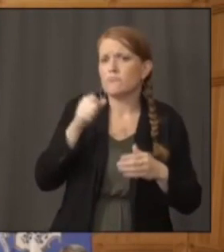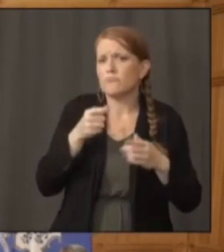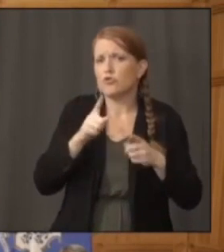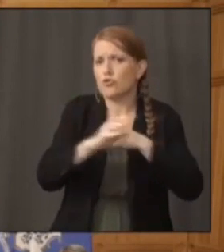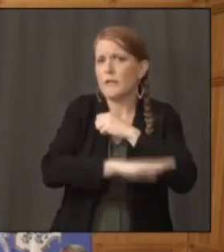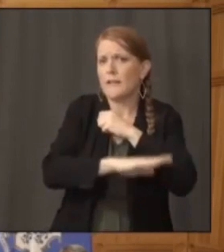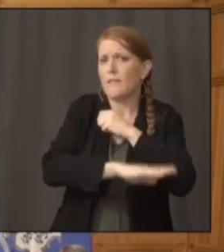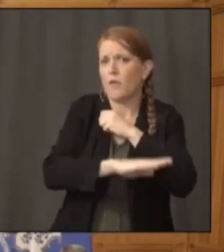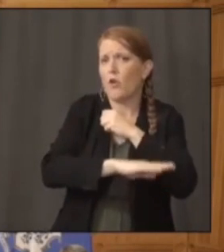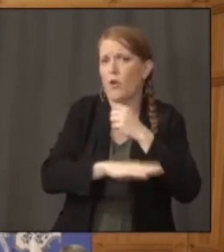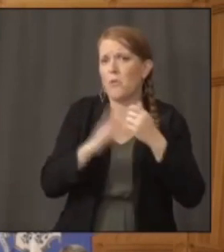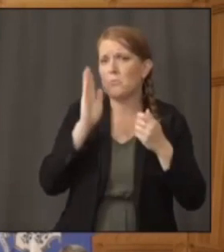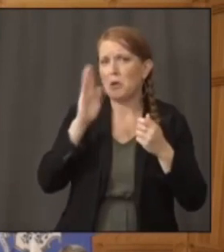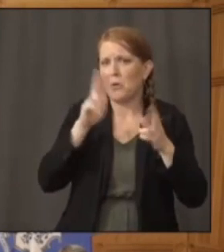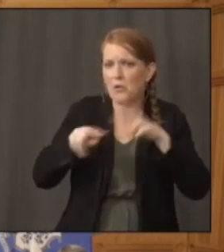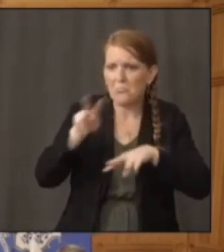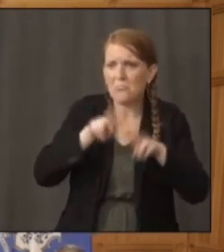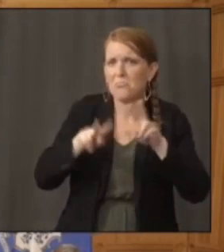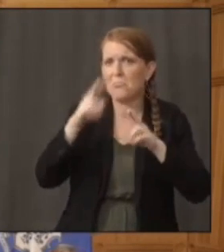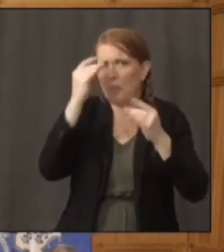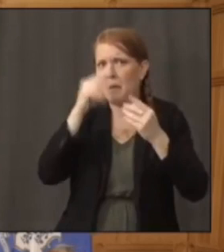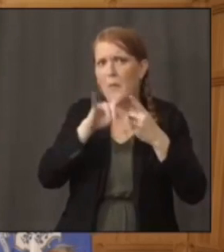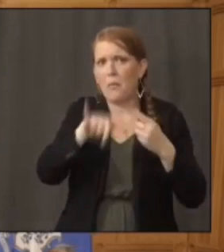That's all I got. Thank you.